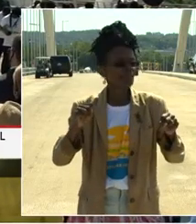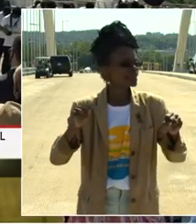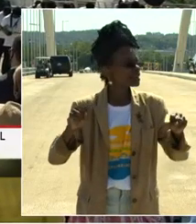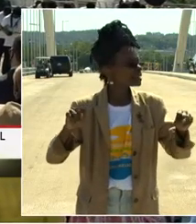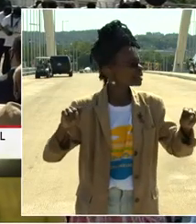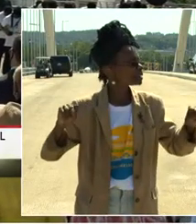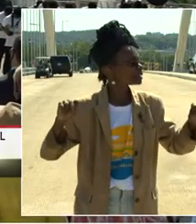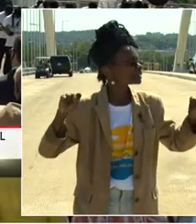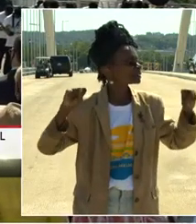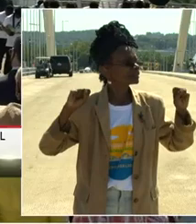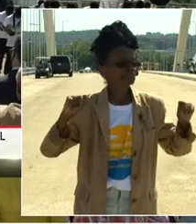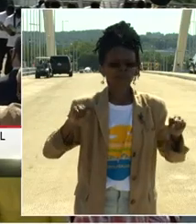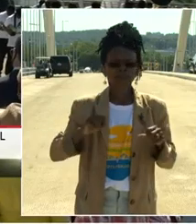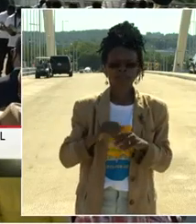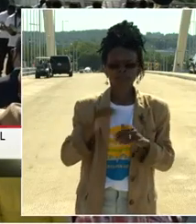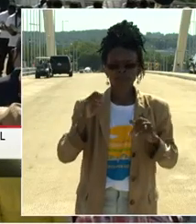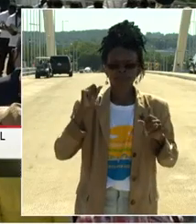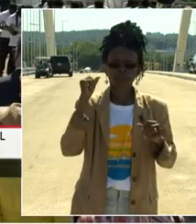Sing a